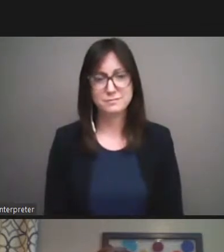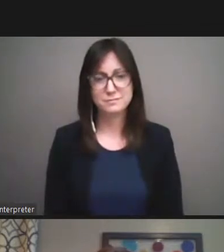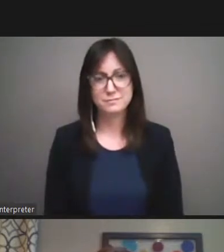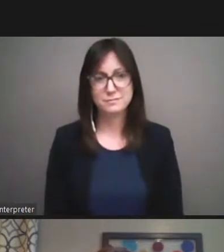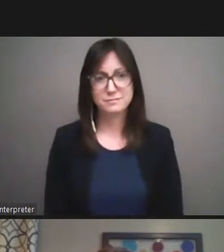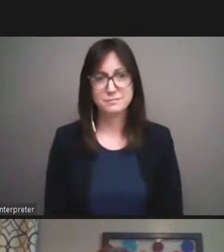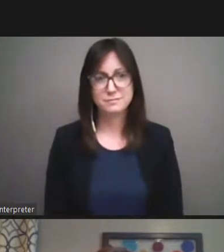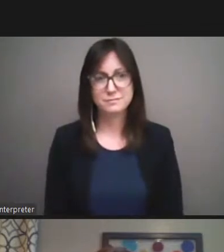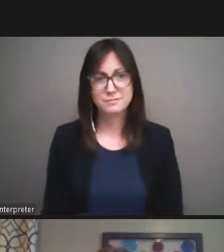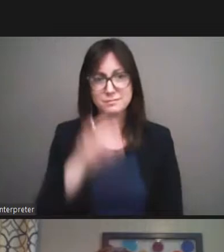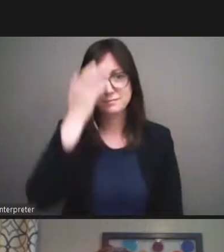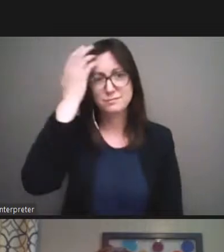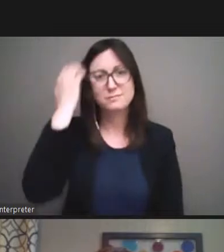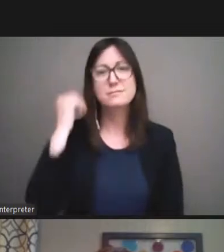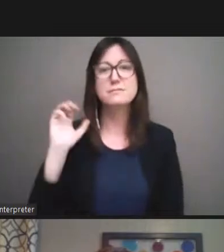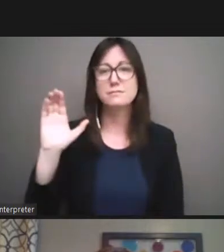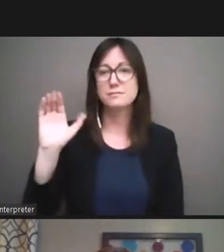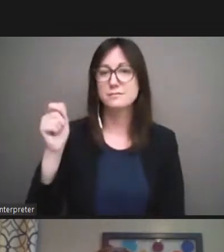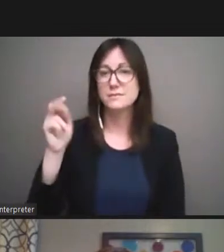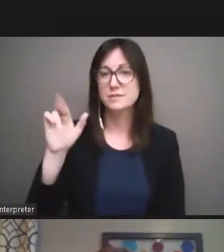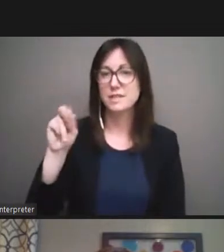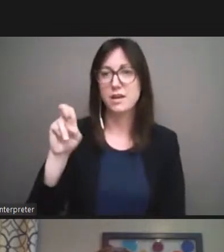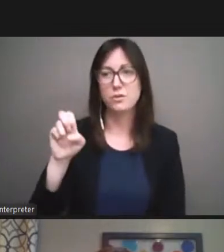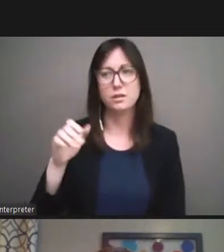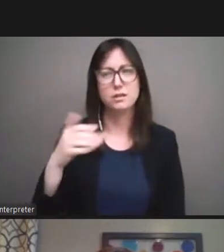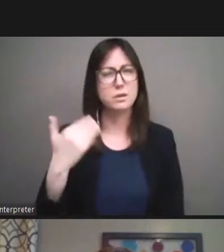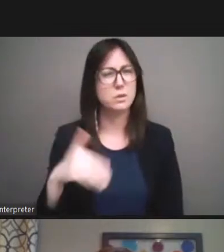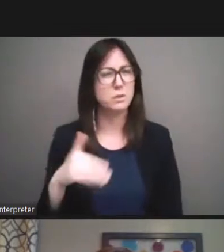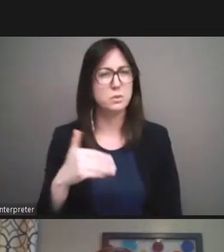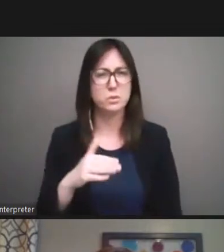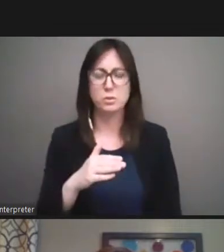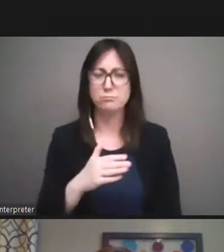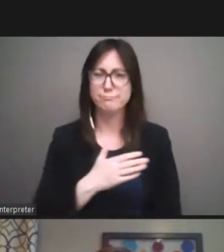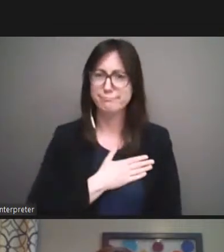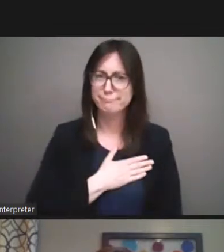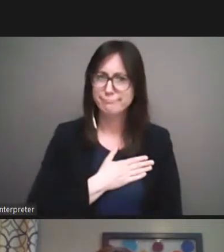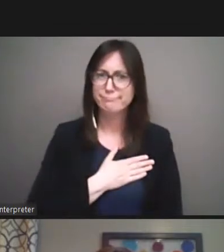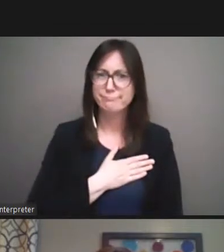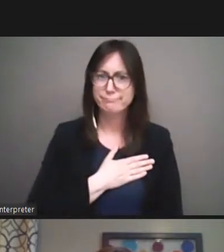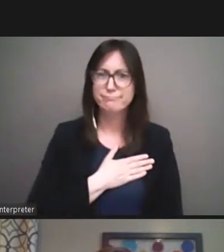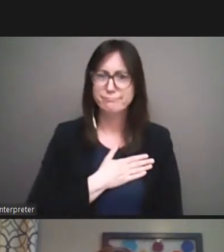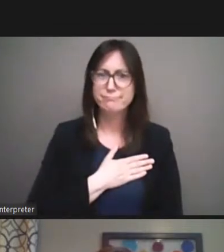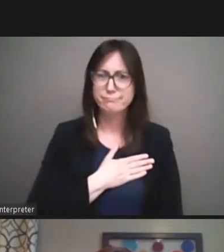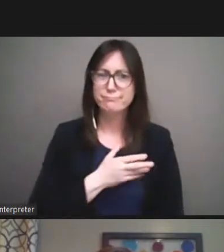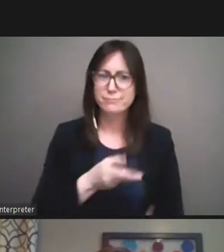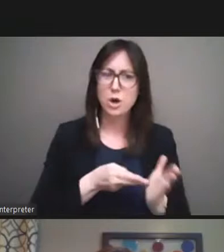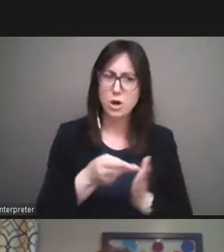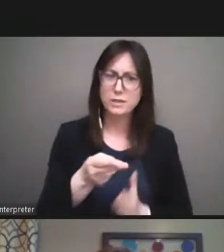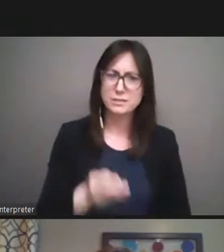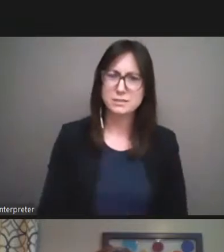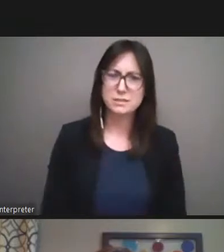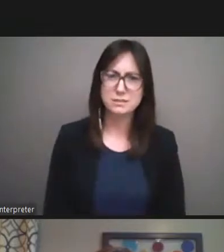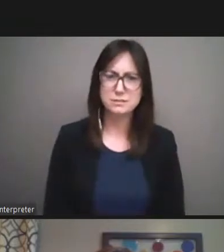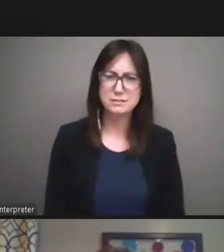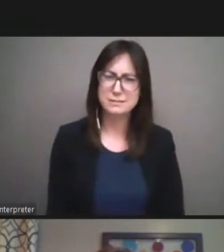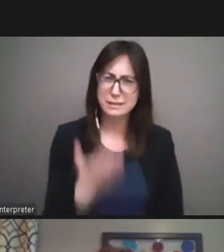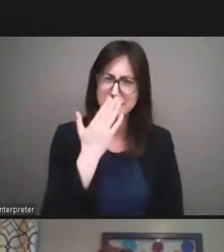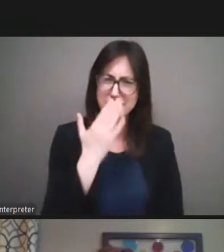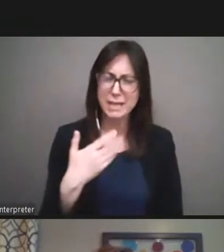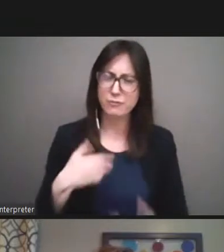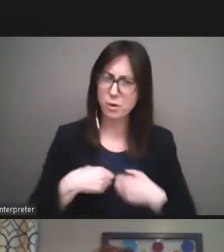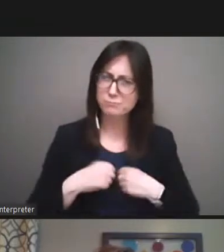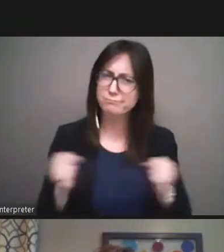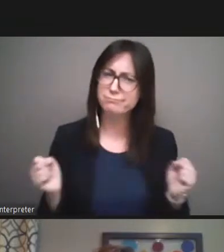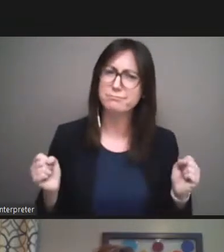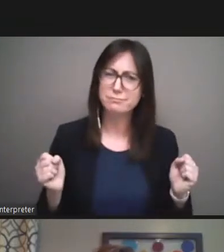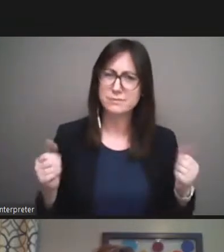I really appreciate the honesty and generosity of what, Amanda, you're sharing, and